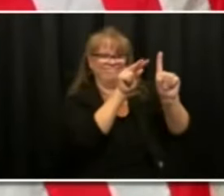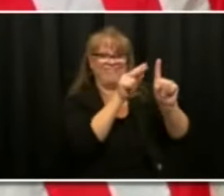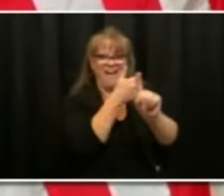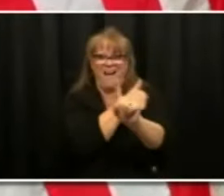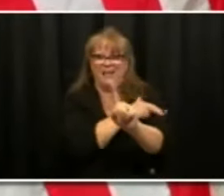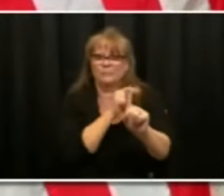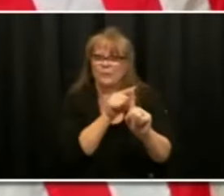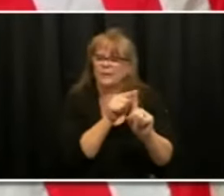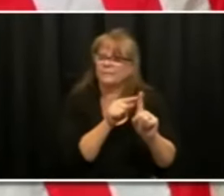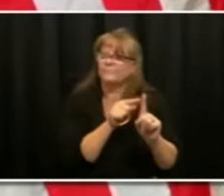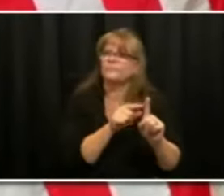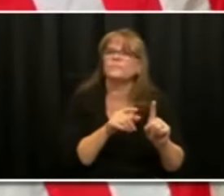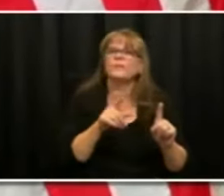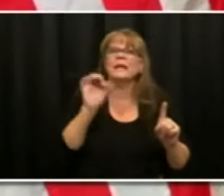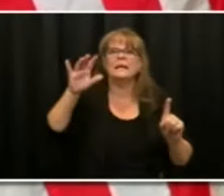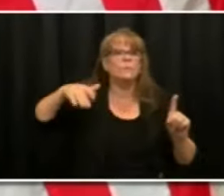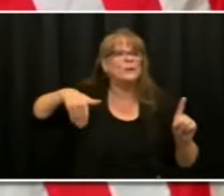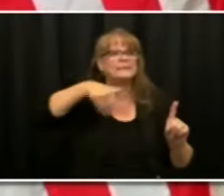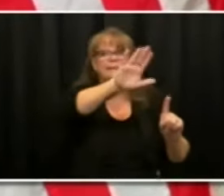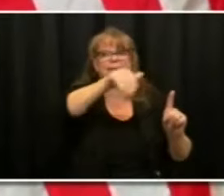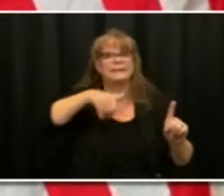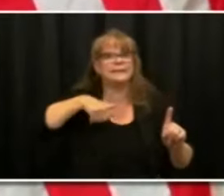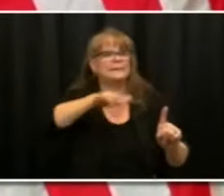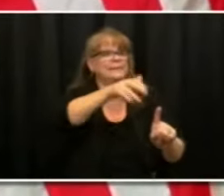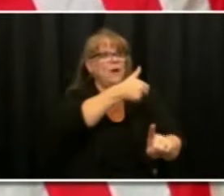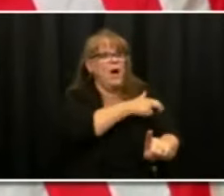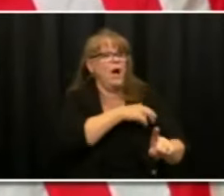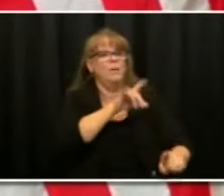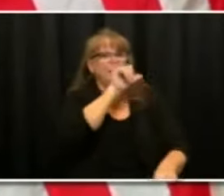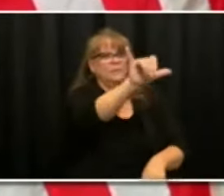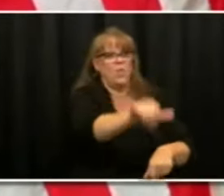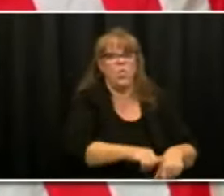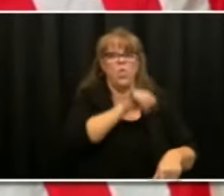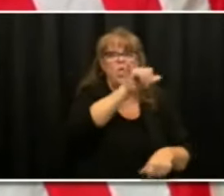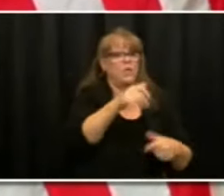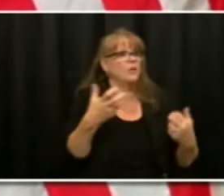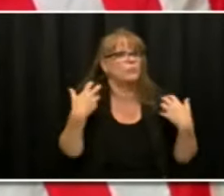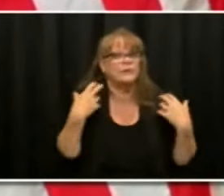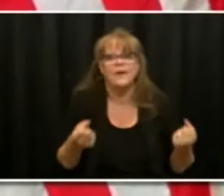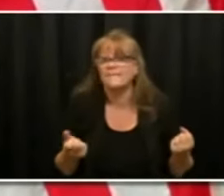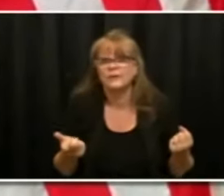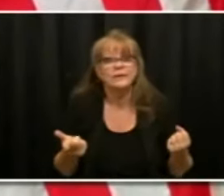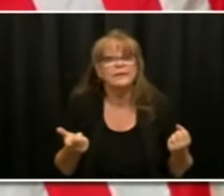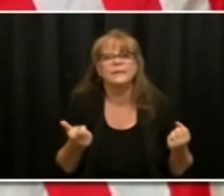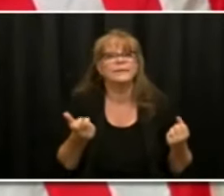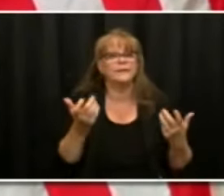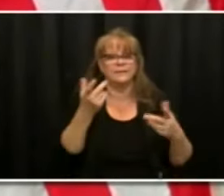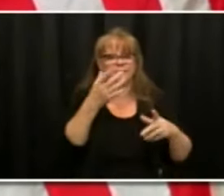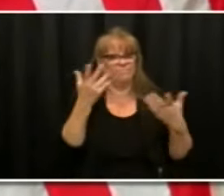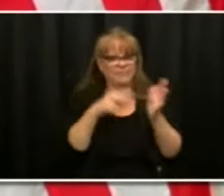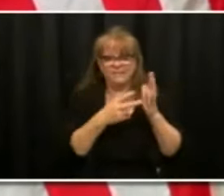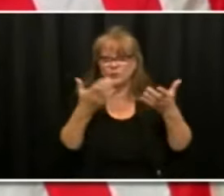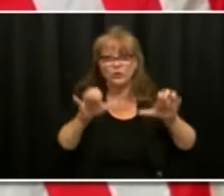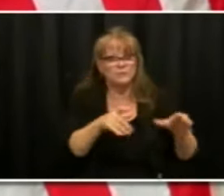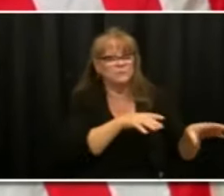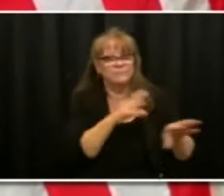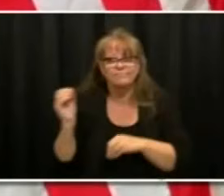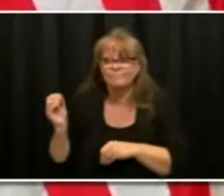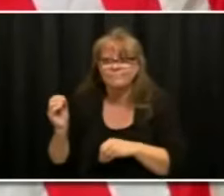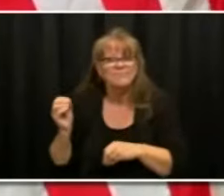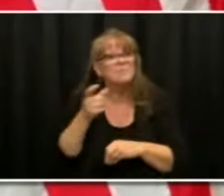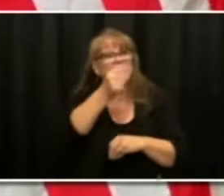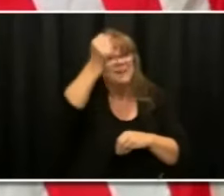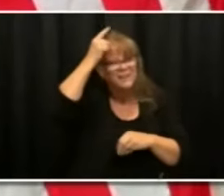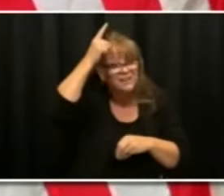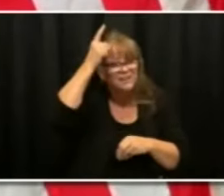become available. But there is no cure. It is still about as deadly as it was and